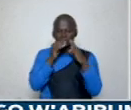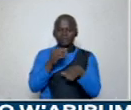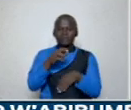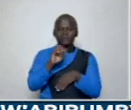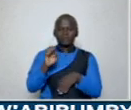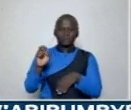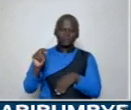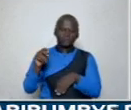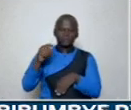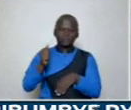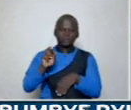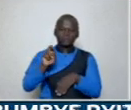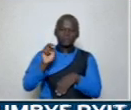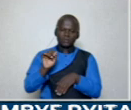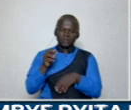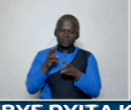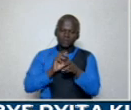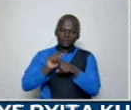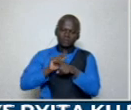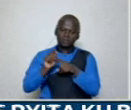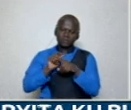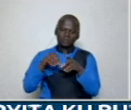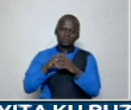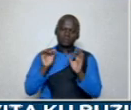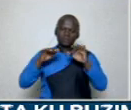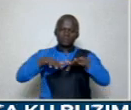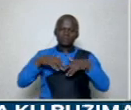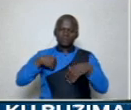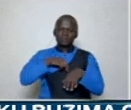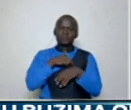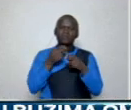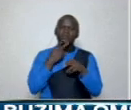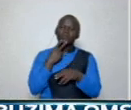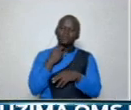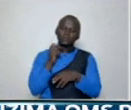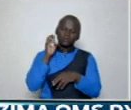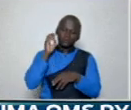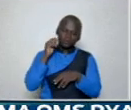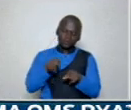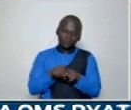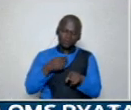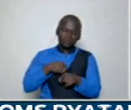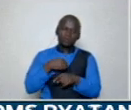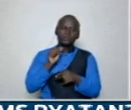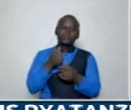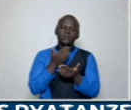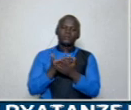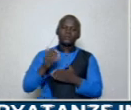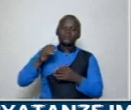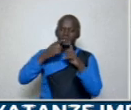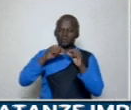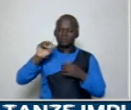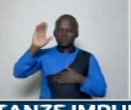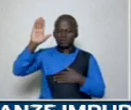nkuko nabashije kubihugurirwa hano kwenda mu nteko y'abaturage wacu bakwa kabiri nanjye nshobora mu gusaba ijambo